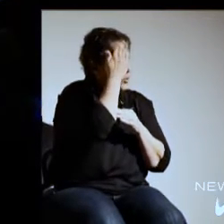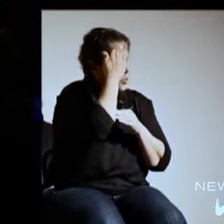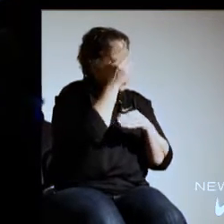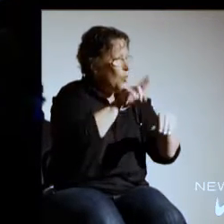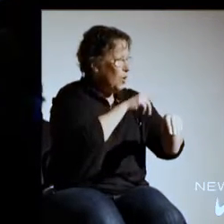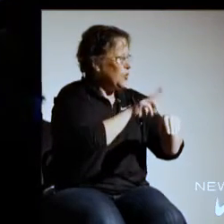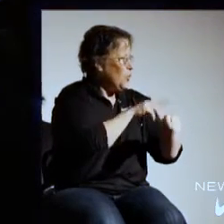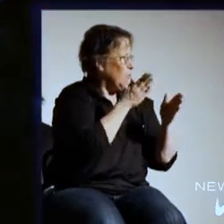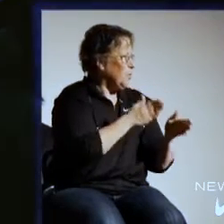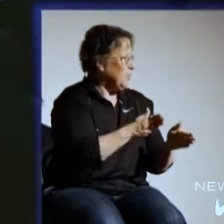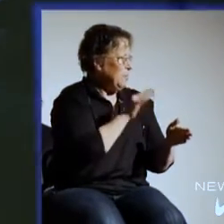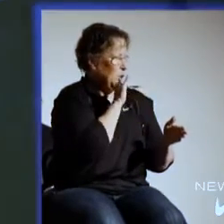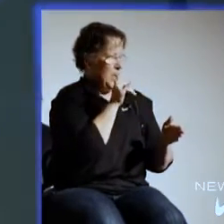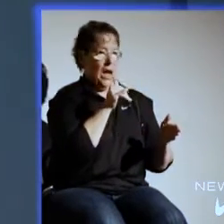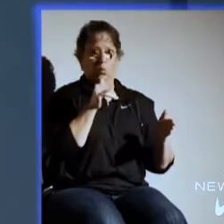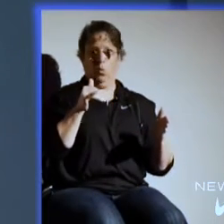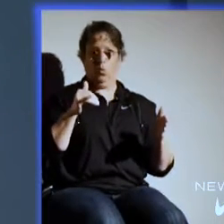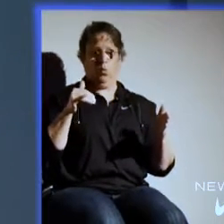standouts,